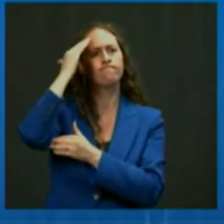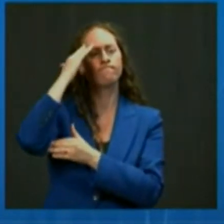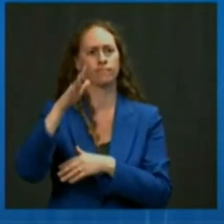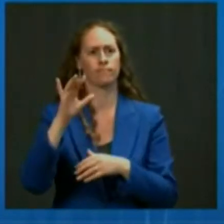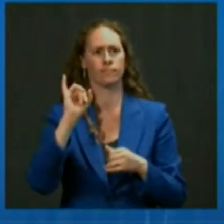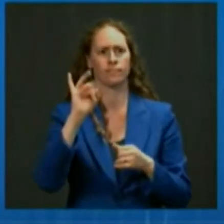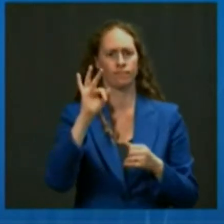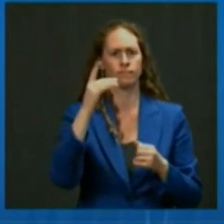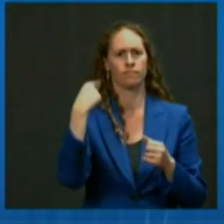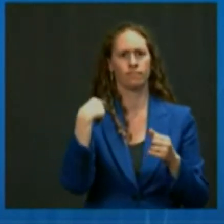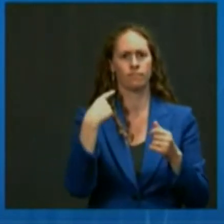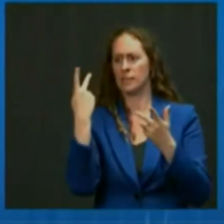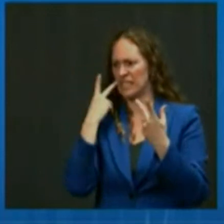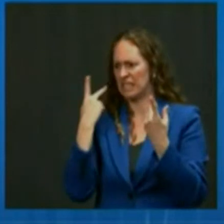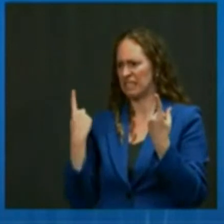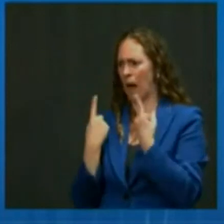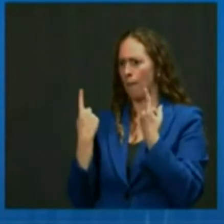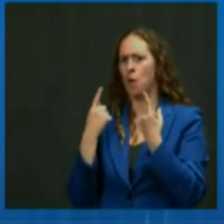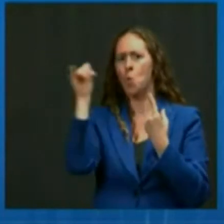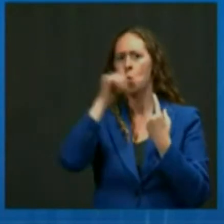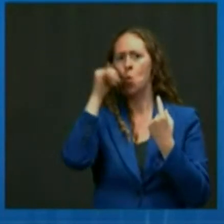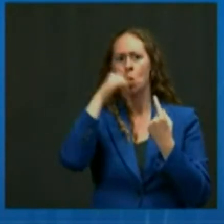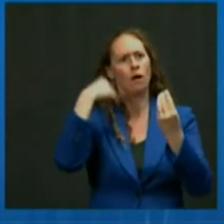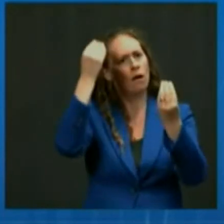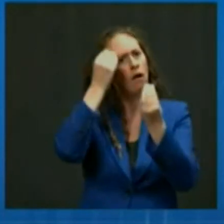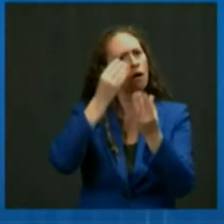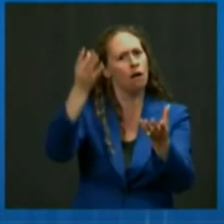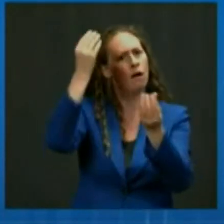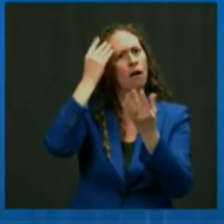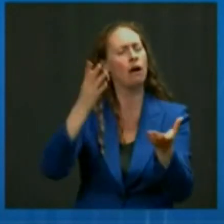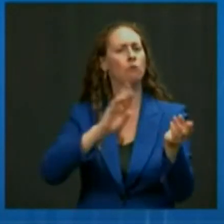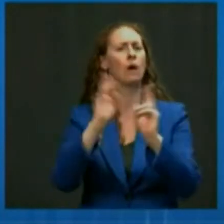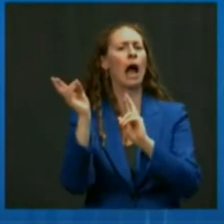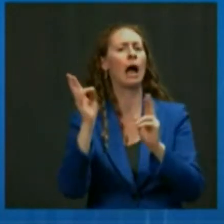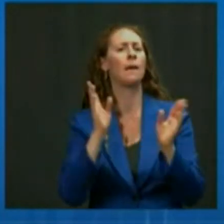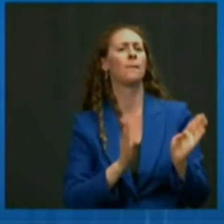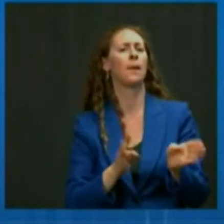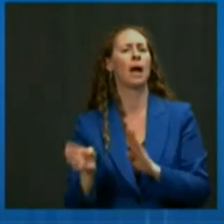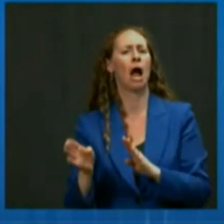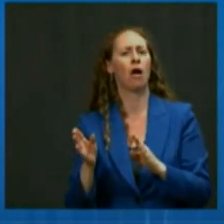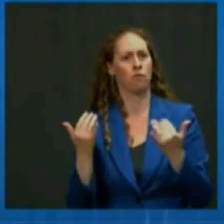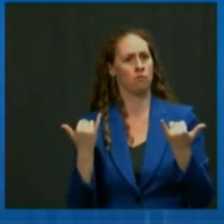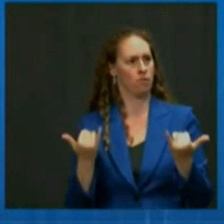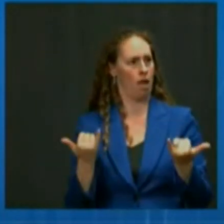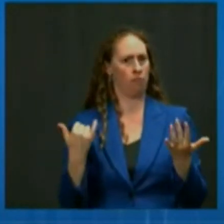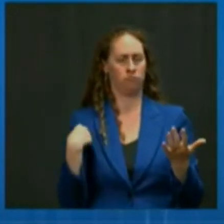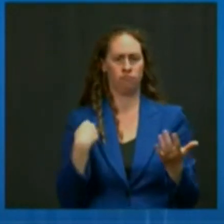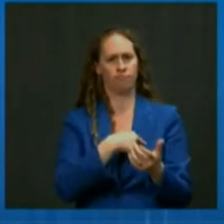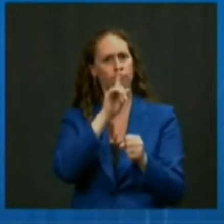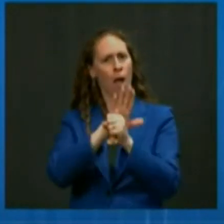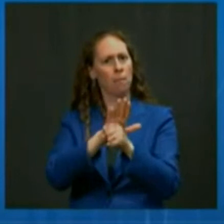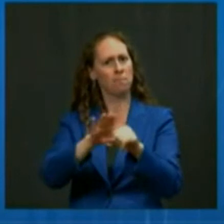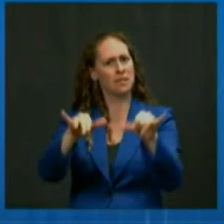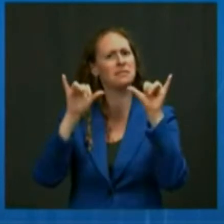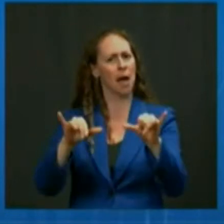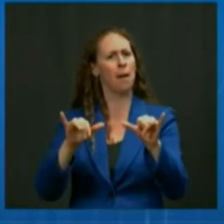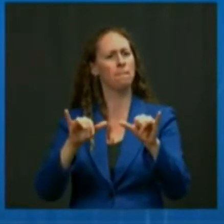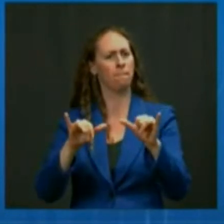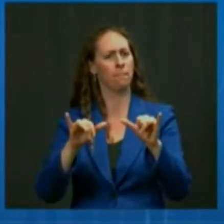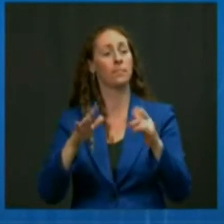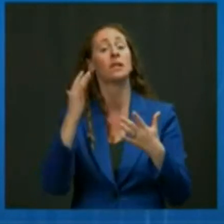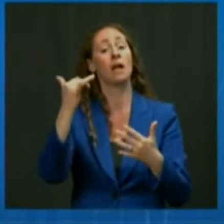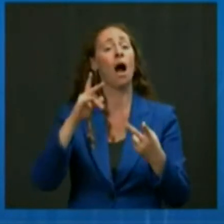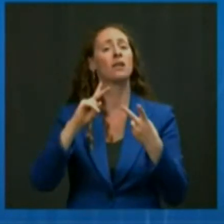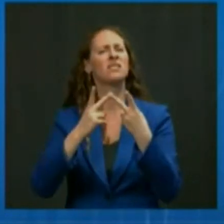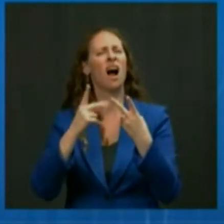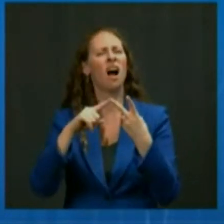concerned, when we think boosters may be required down the line. And we are fulfilling that promise today. The second reason is we also